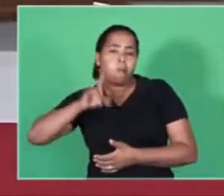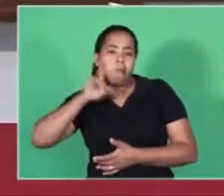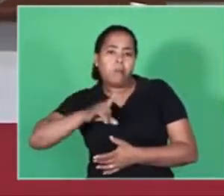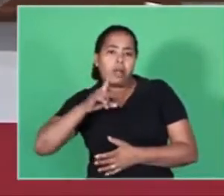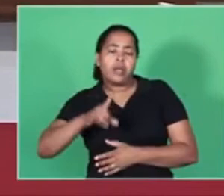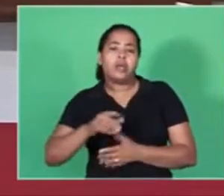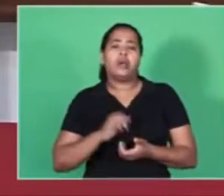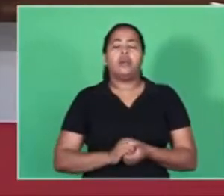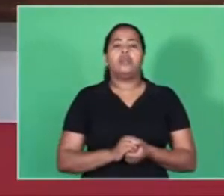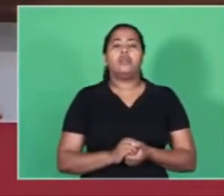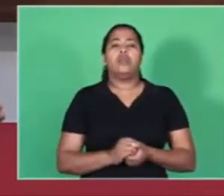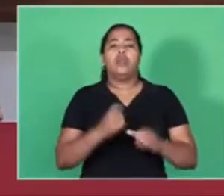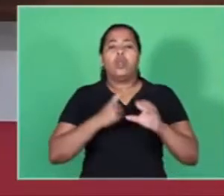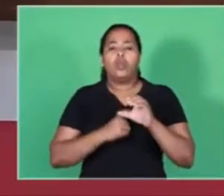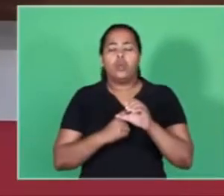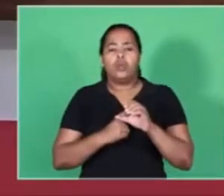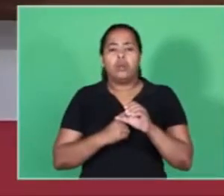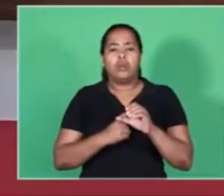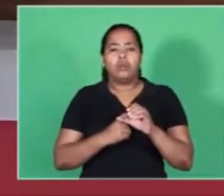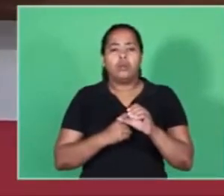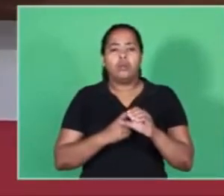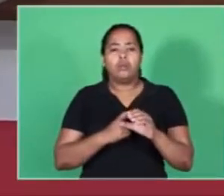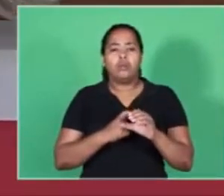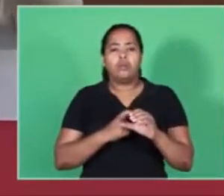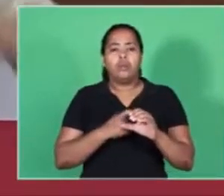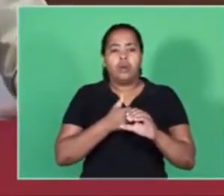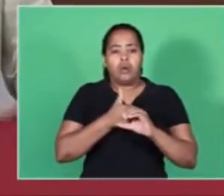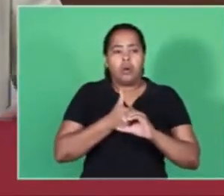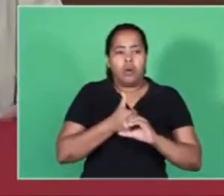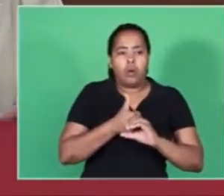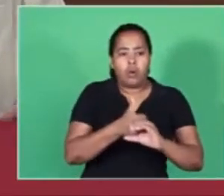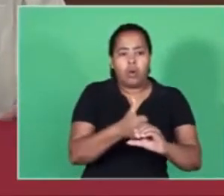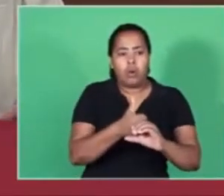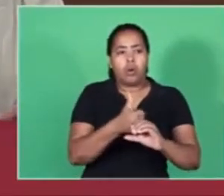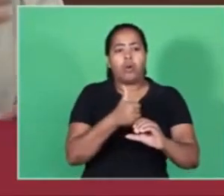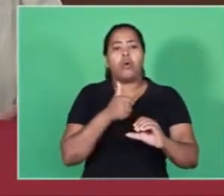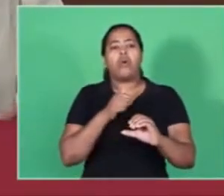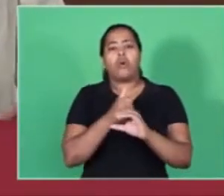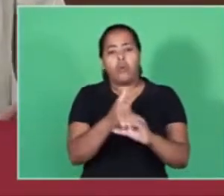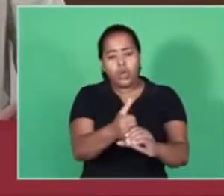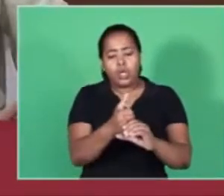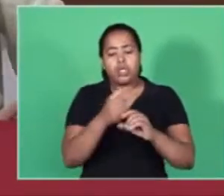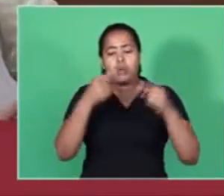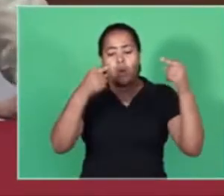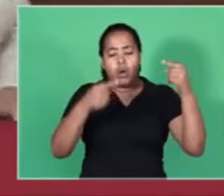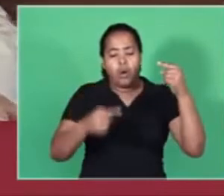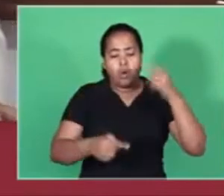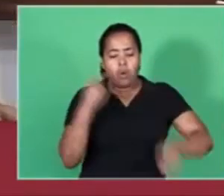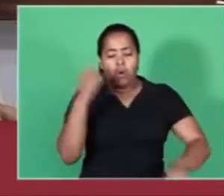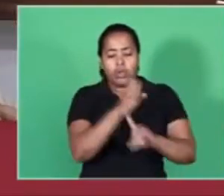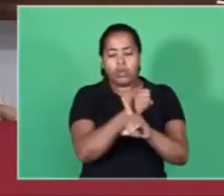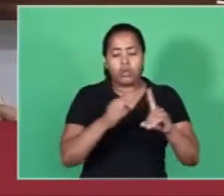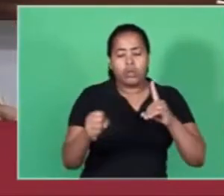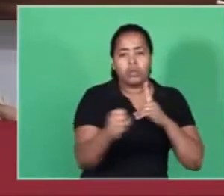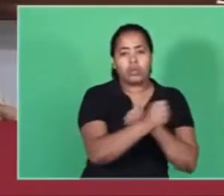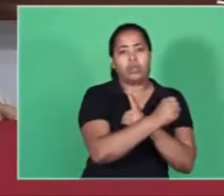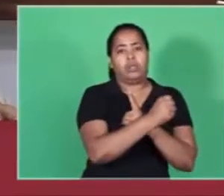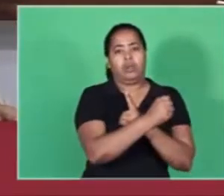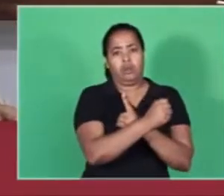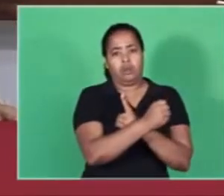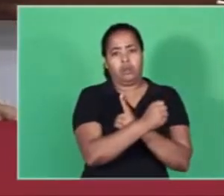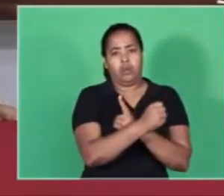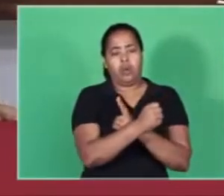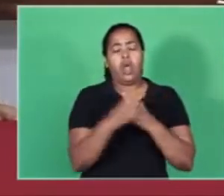with communism and socialism against democracy and all the thing. Do you know what the theologian did? Do